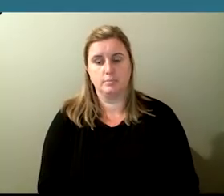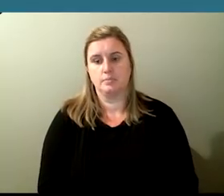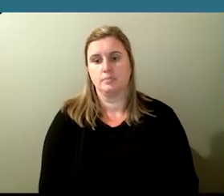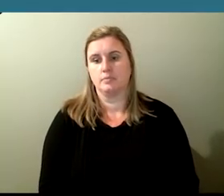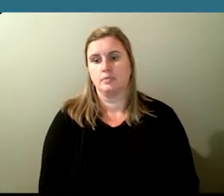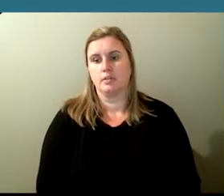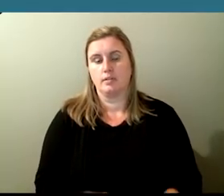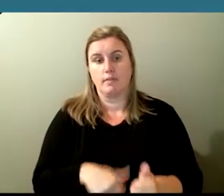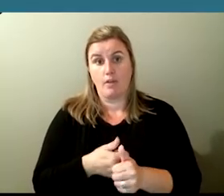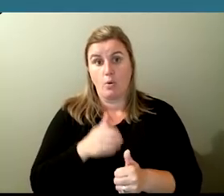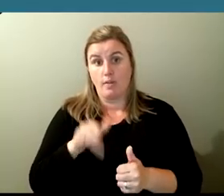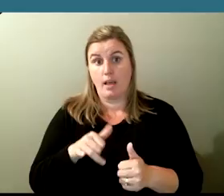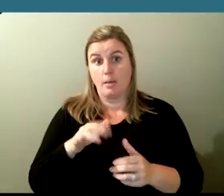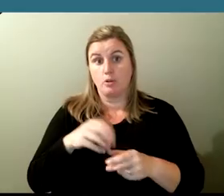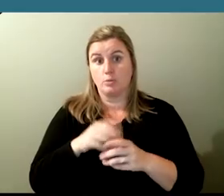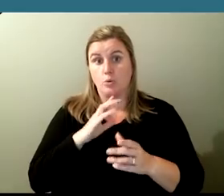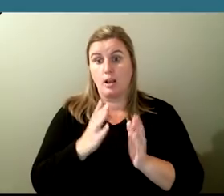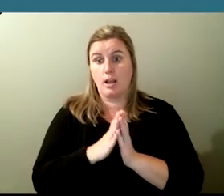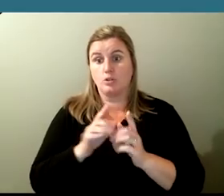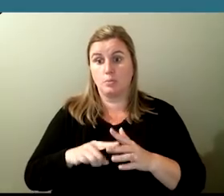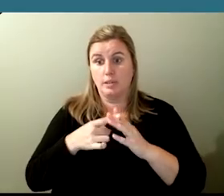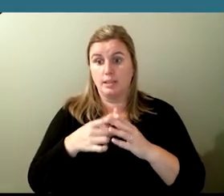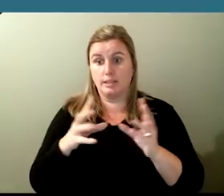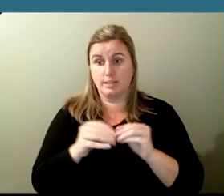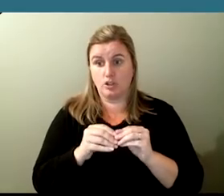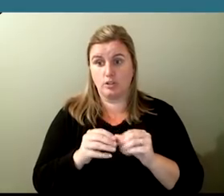Following that, participants were asked to begin the session.